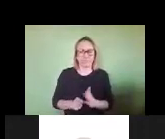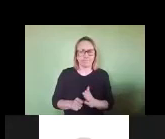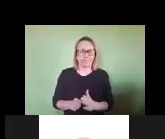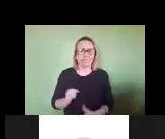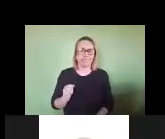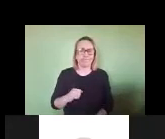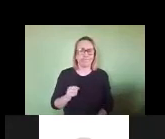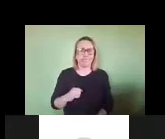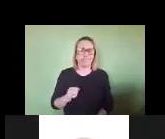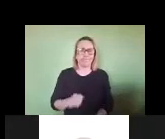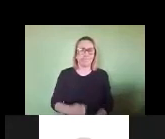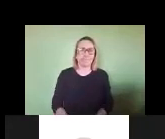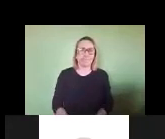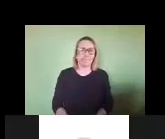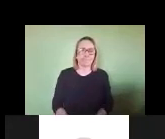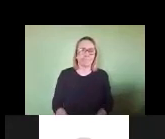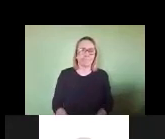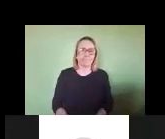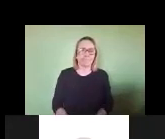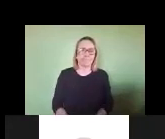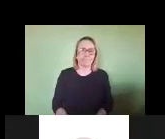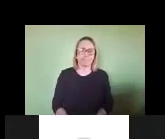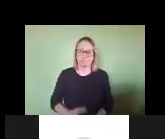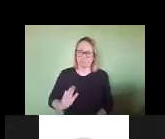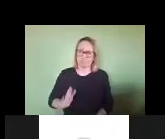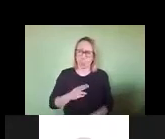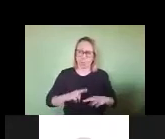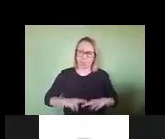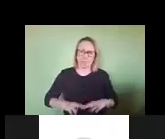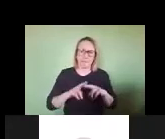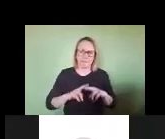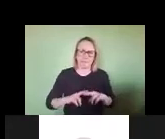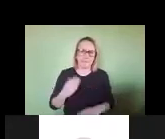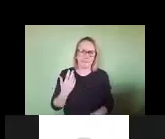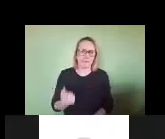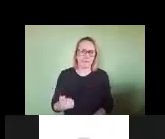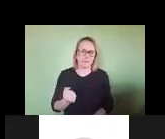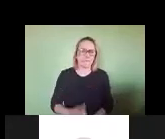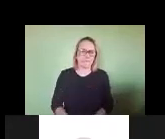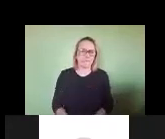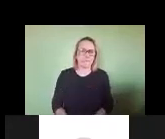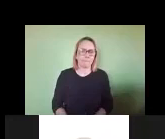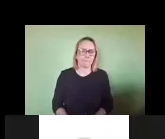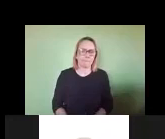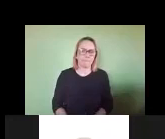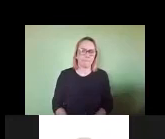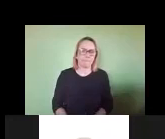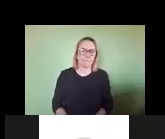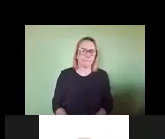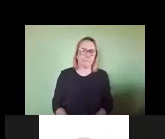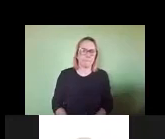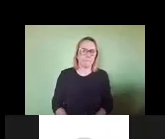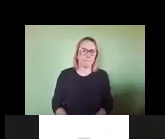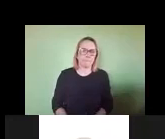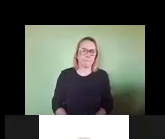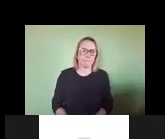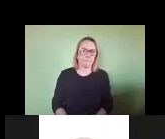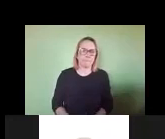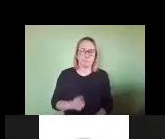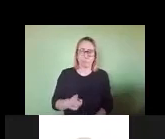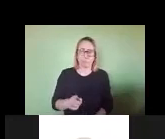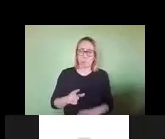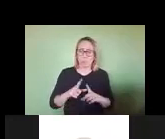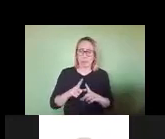dad, because I was in family. Tough time, Had John. COVID as well. Yeah. Tough time. So you got the